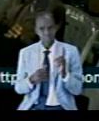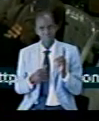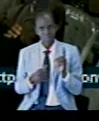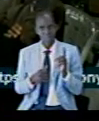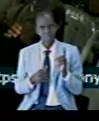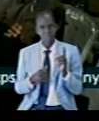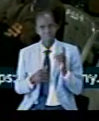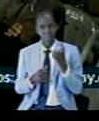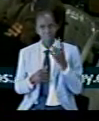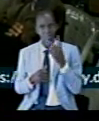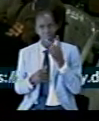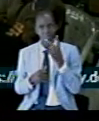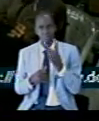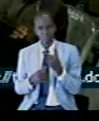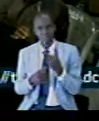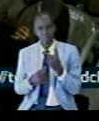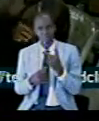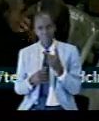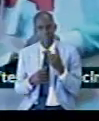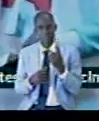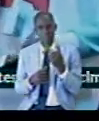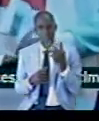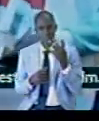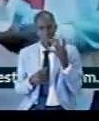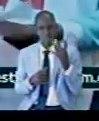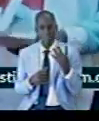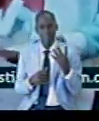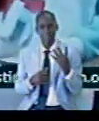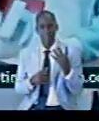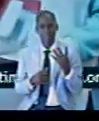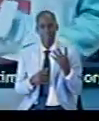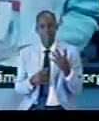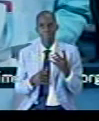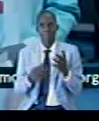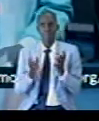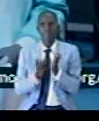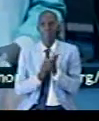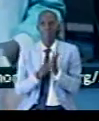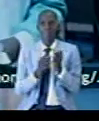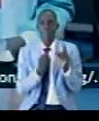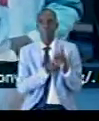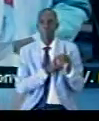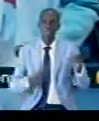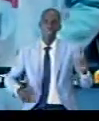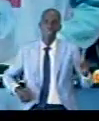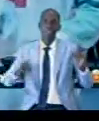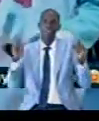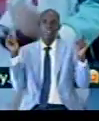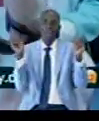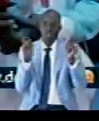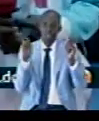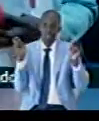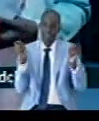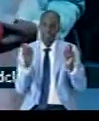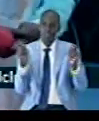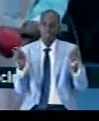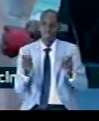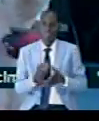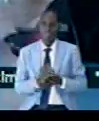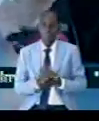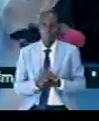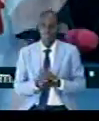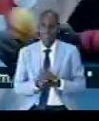Eji. Eri. Praise the Lord. Put your hands together for Jesus.